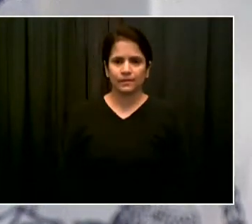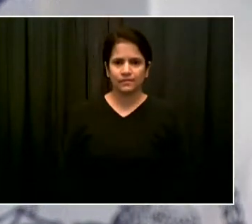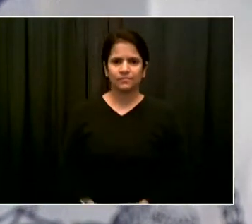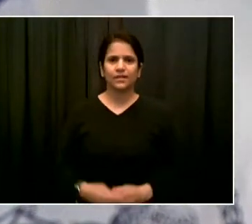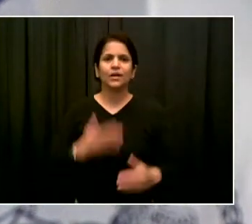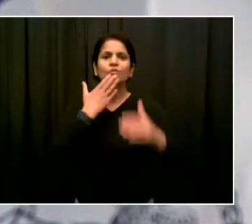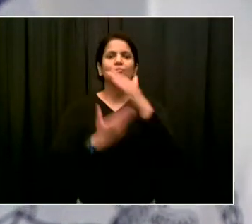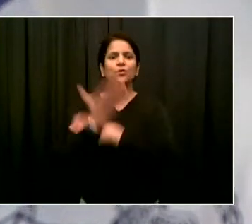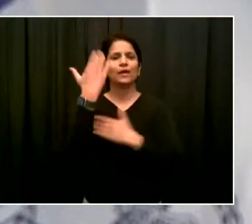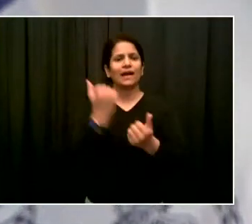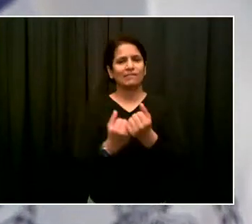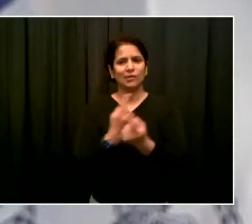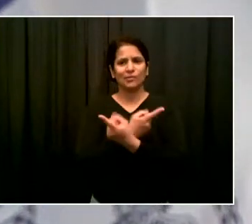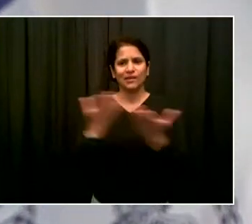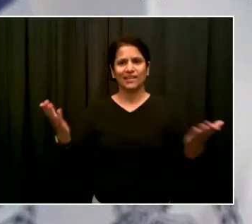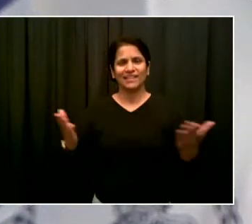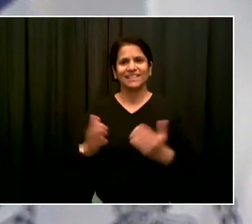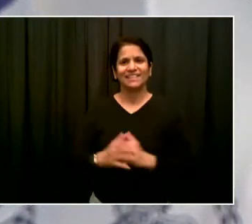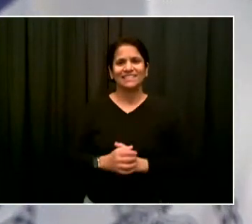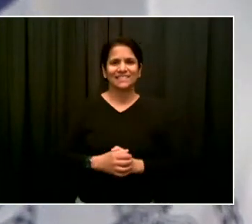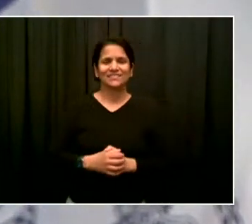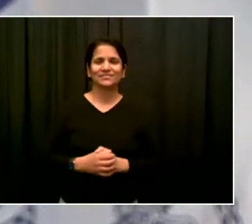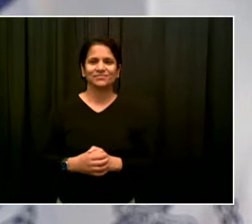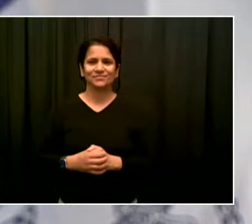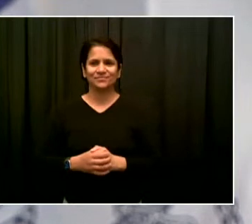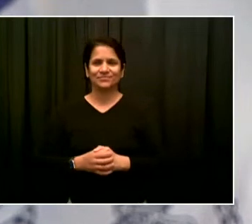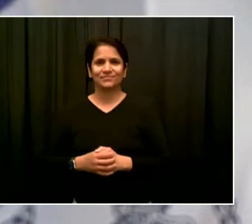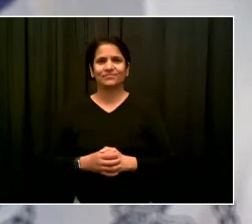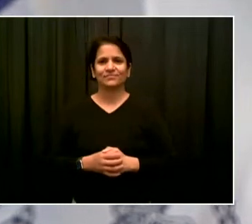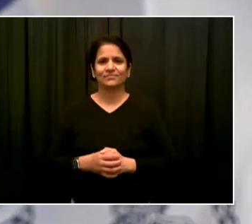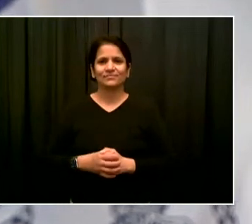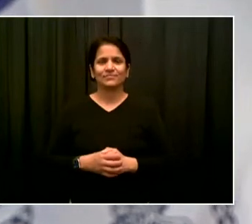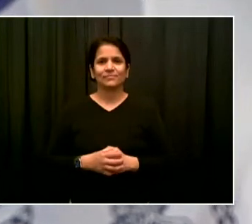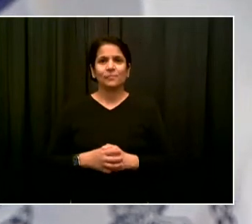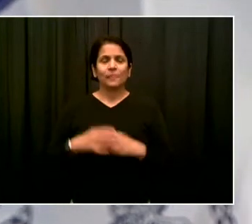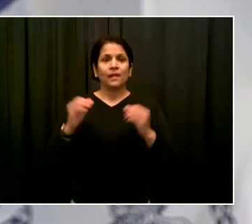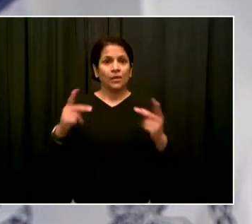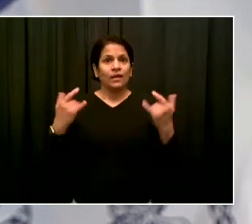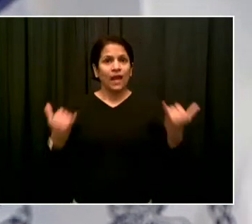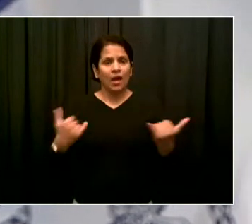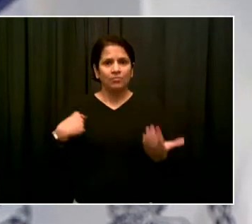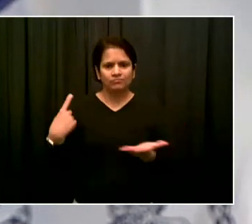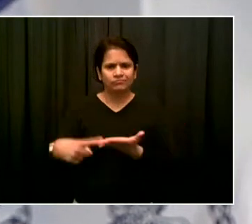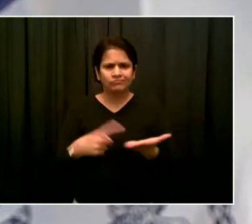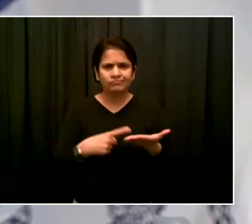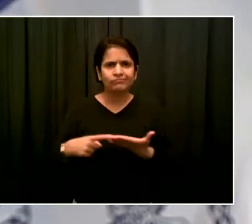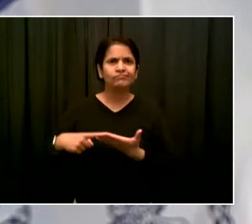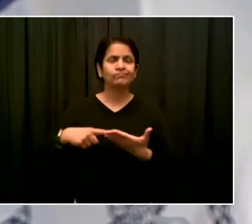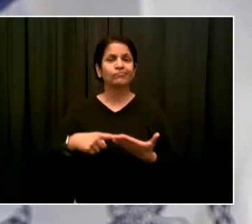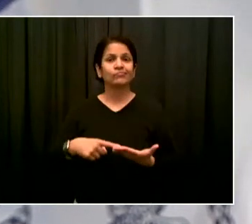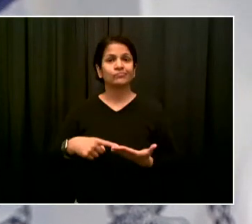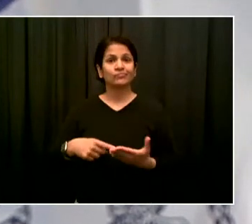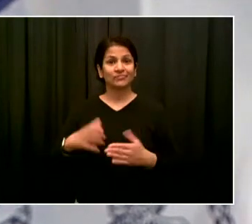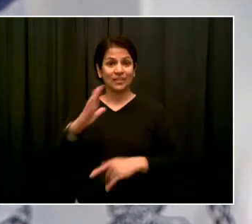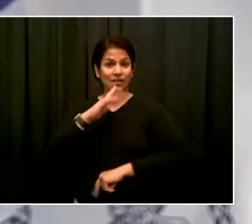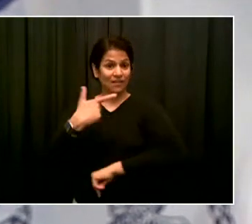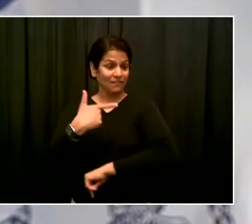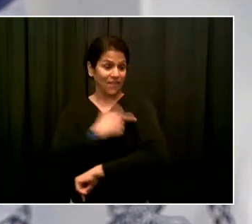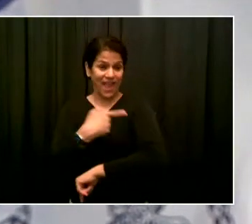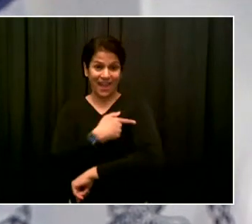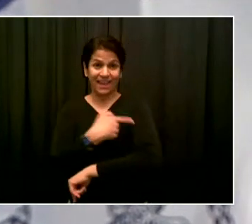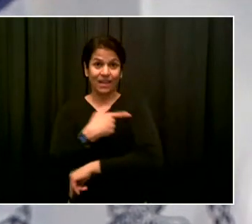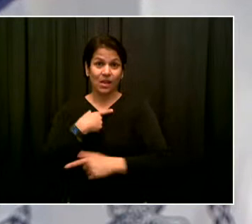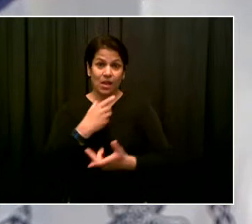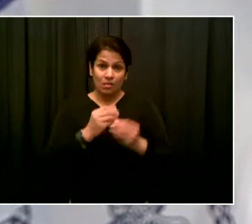Good morning, everybody. So, the biggest vaccination effort in the history of New York City continues to move forward,